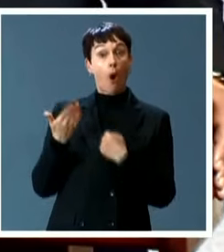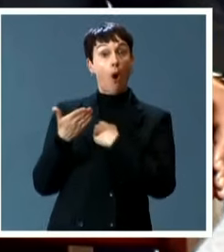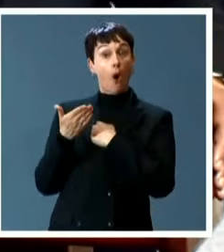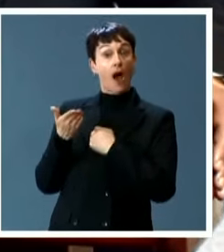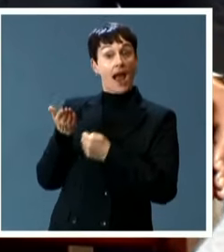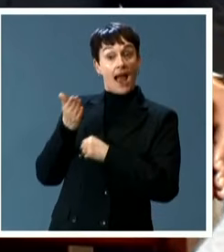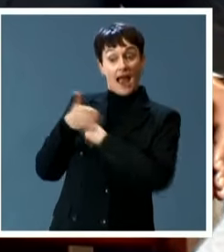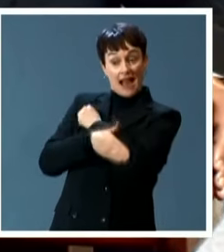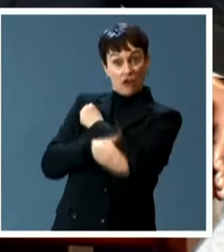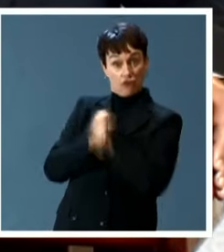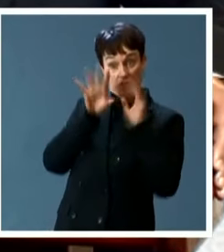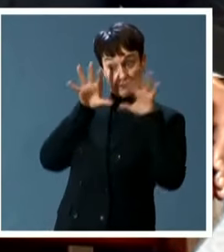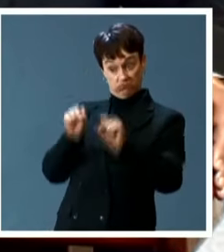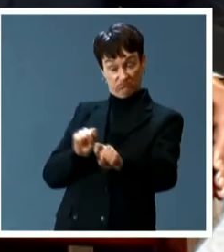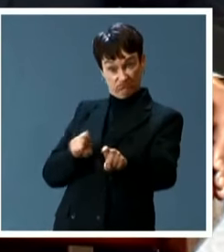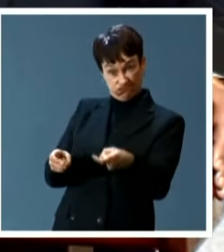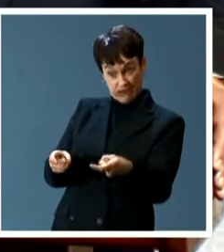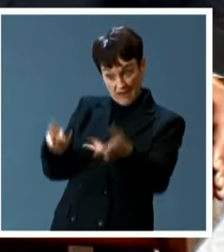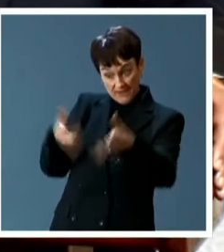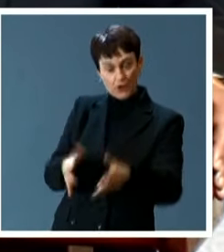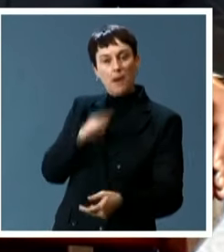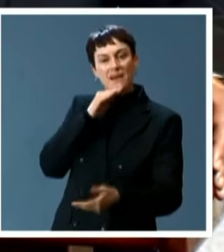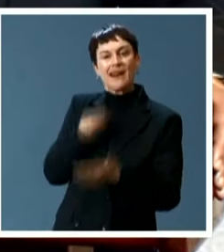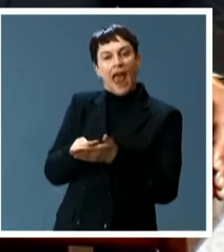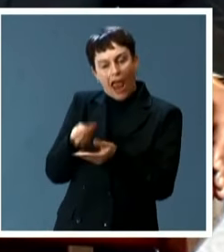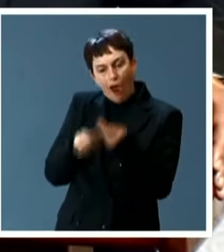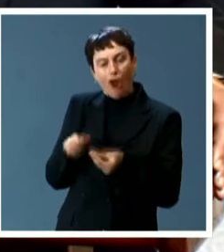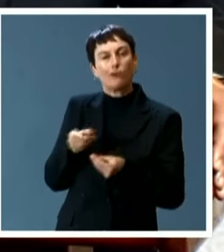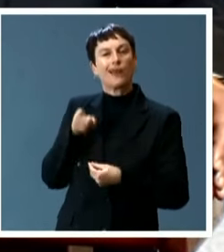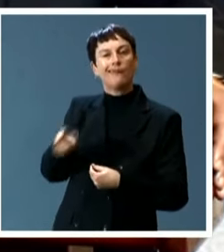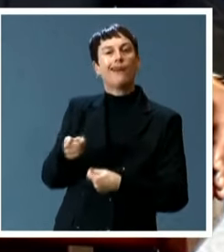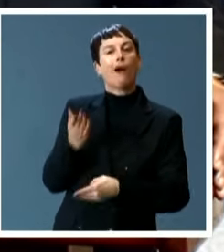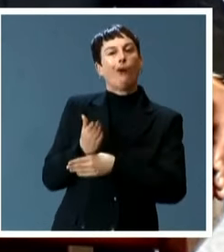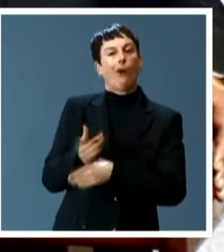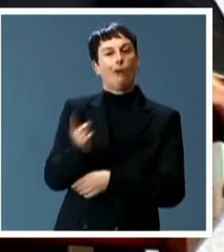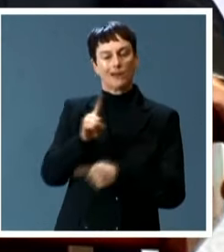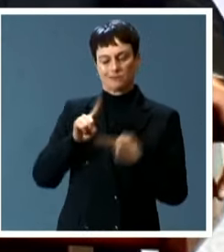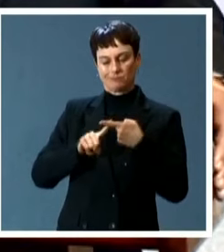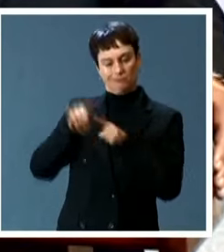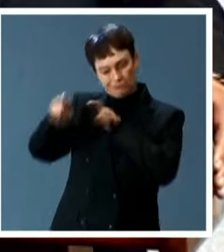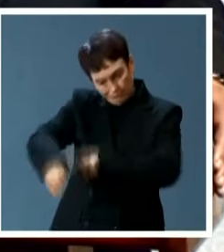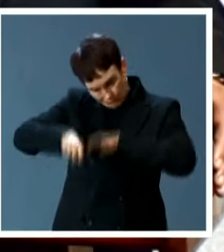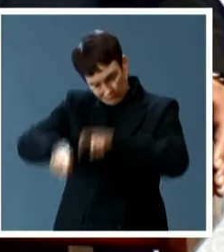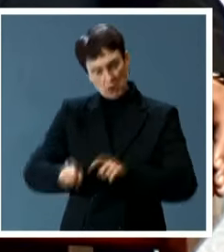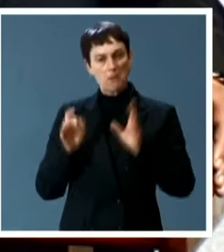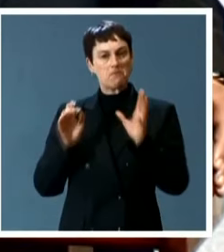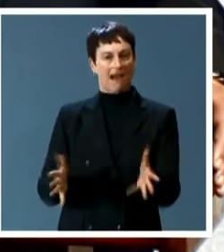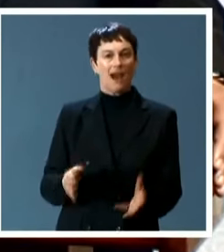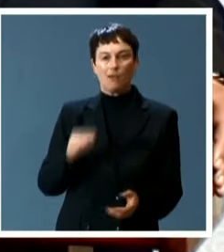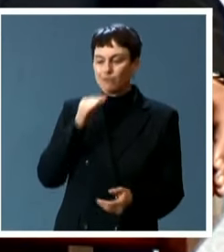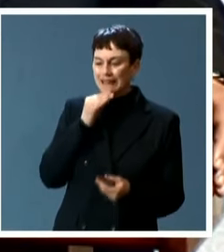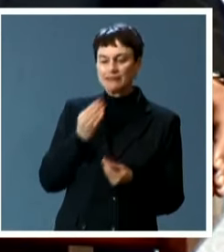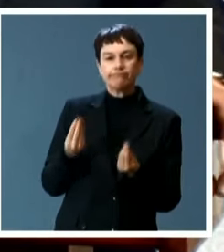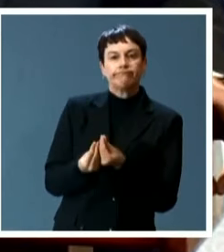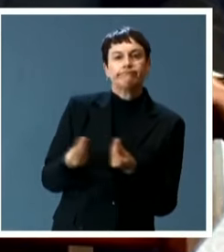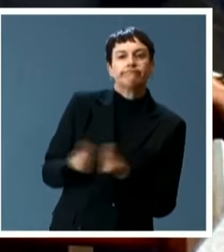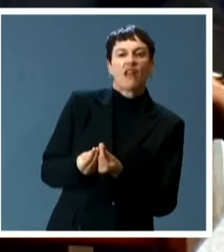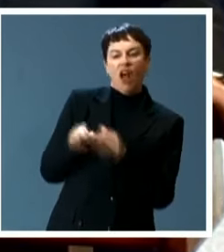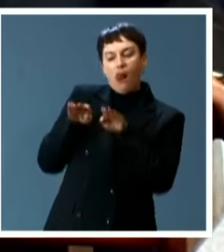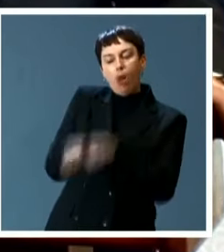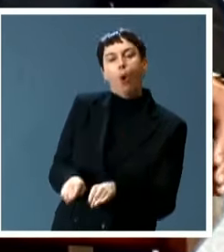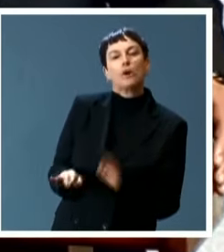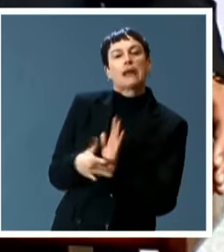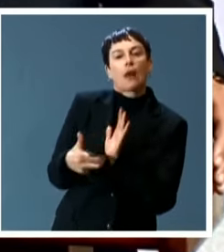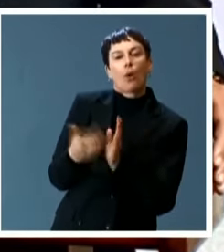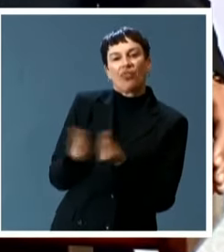greater risk of getting locked into the production of raw materials and low-tech goods, a new form of colonialism. And we see this in